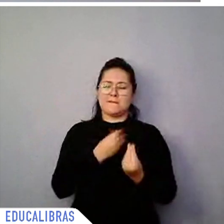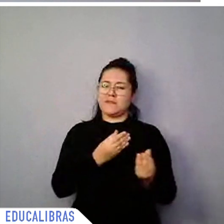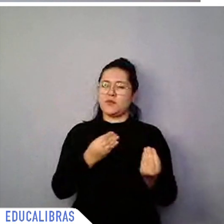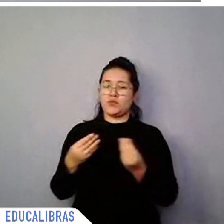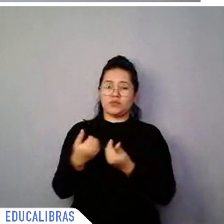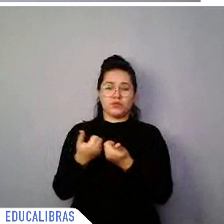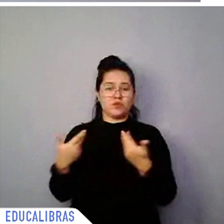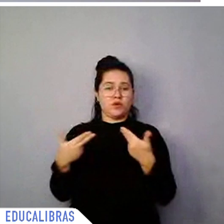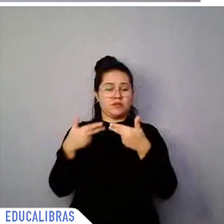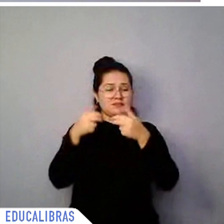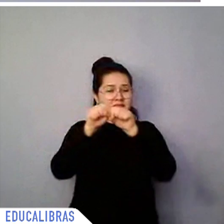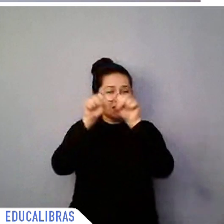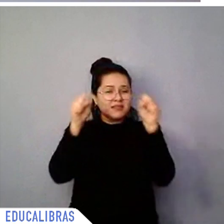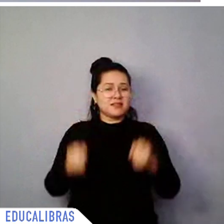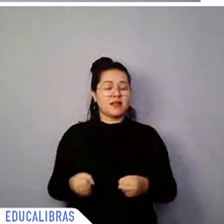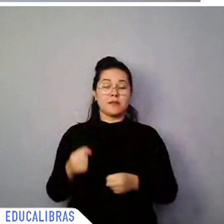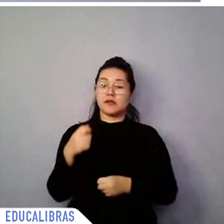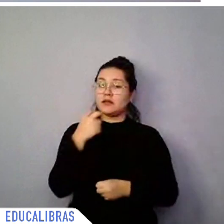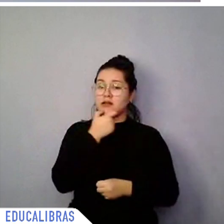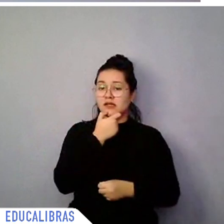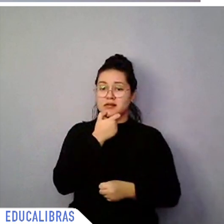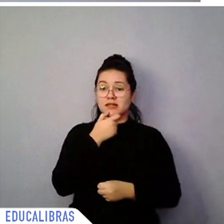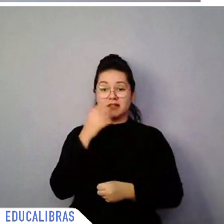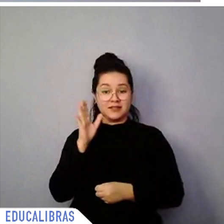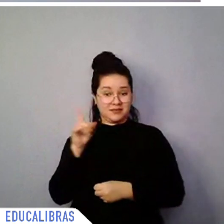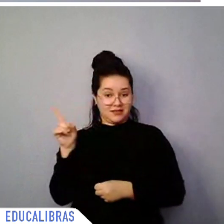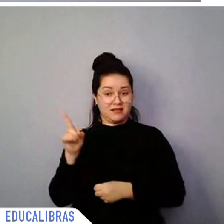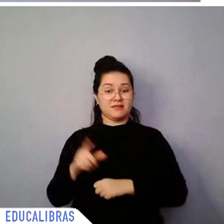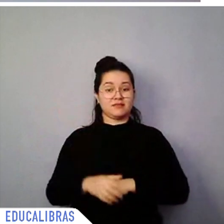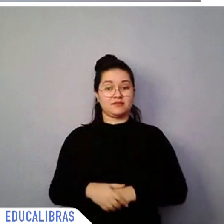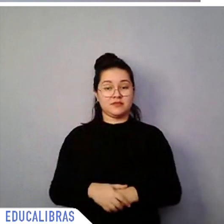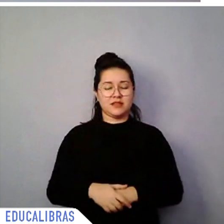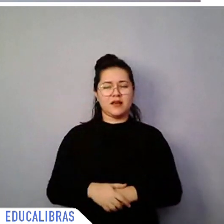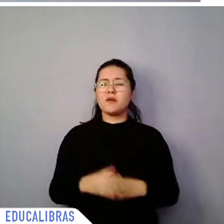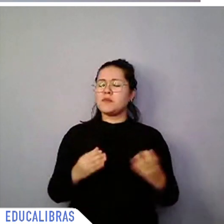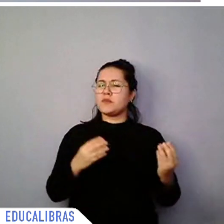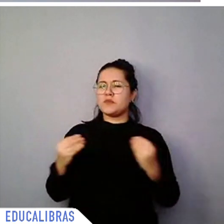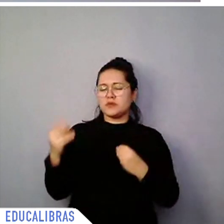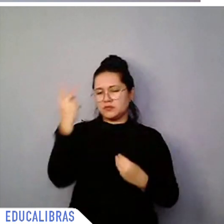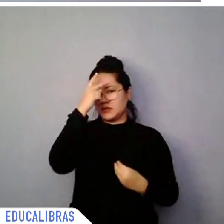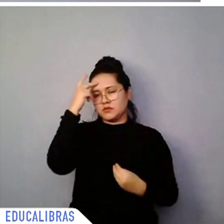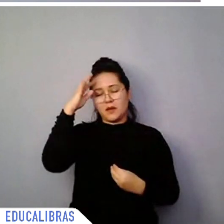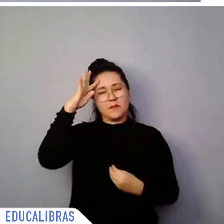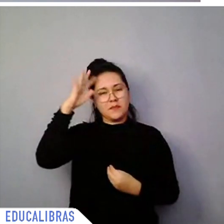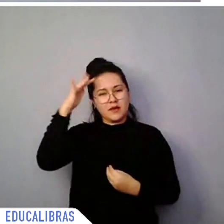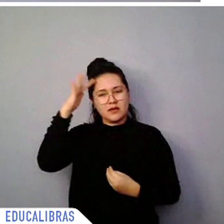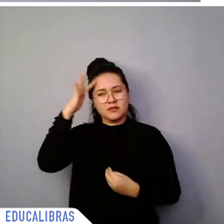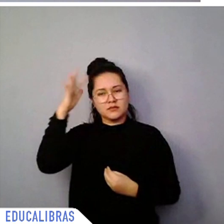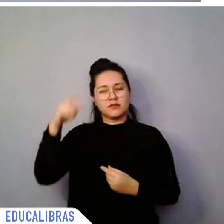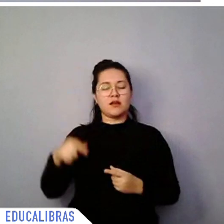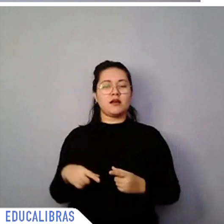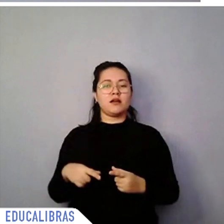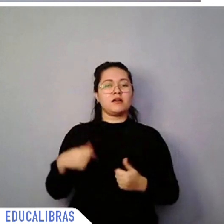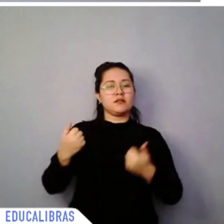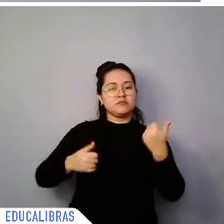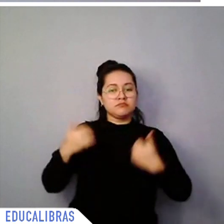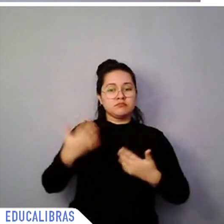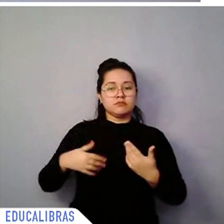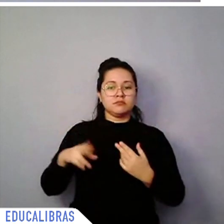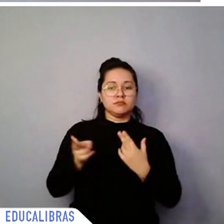The Unified Health System has a lot from the English system. People who created SUS and